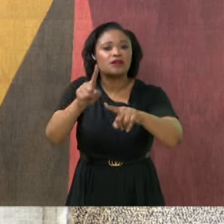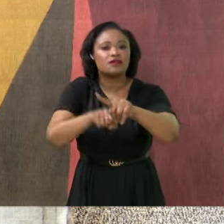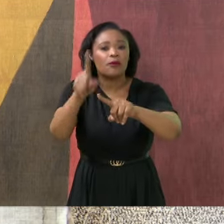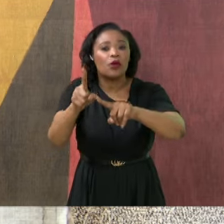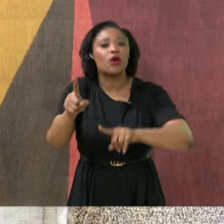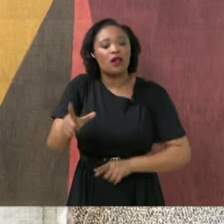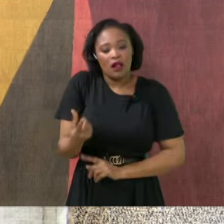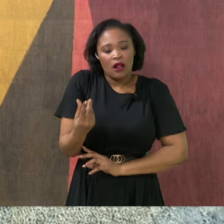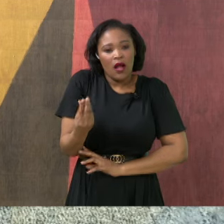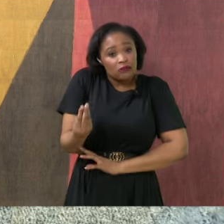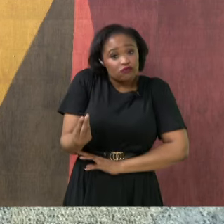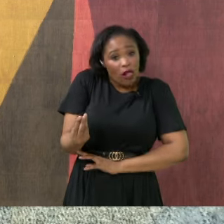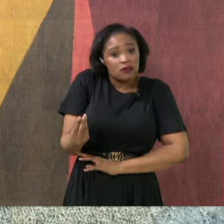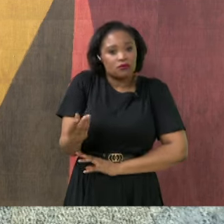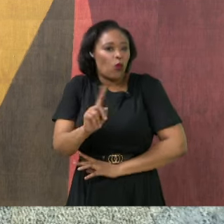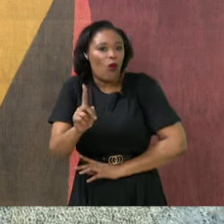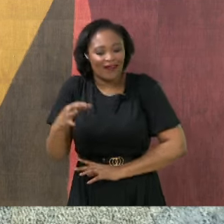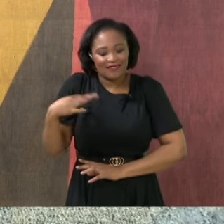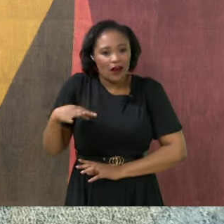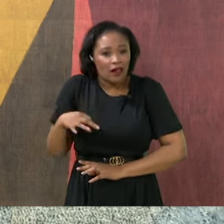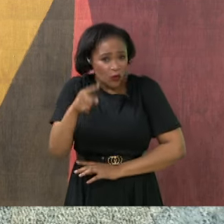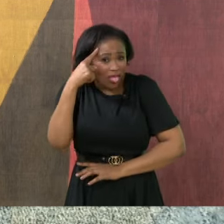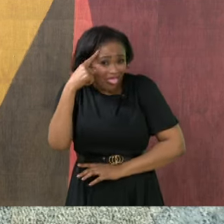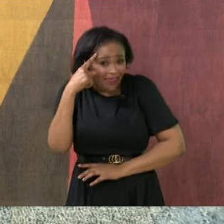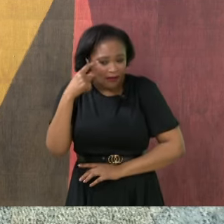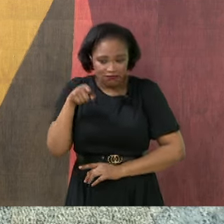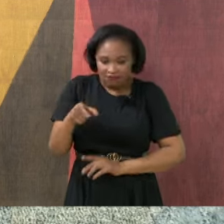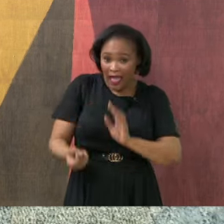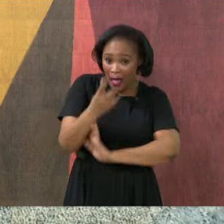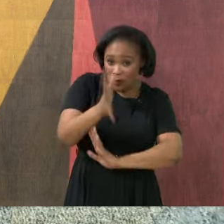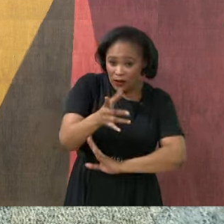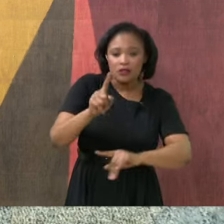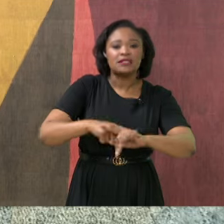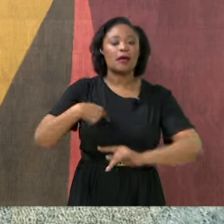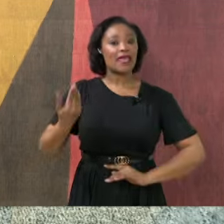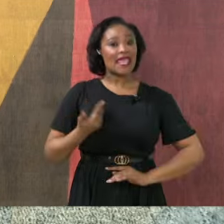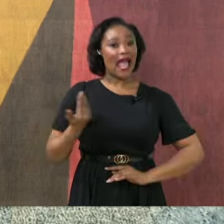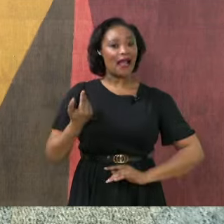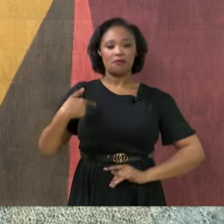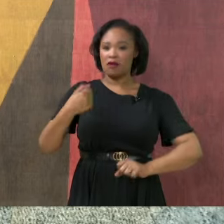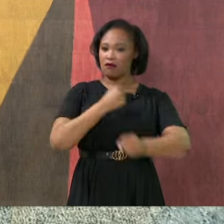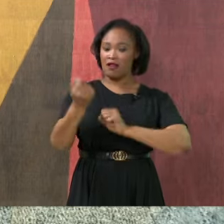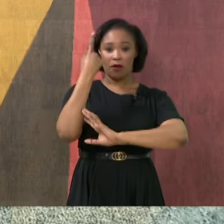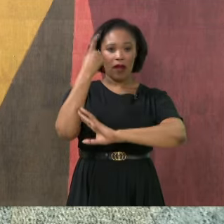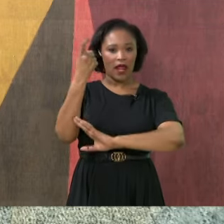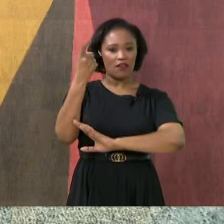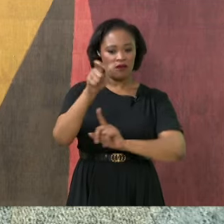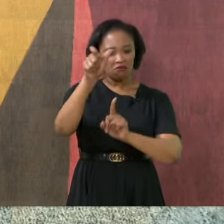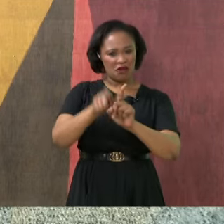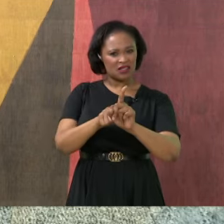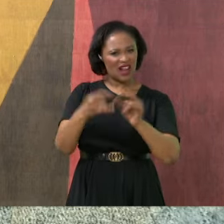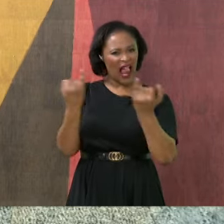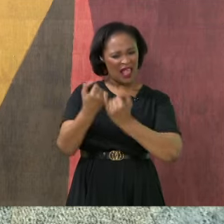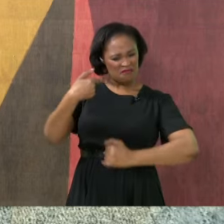little girl? When I was a little girl, I did not believe that someone like me can become a Miss South Africa. Yes.